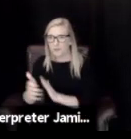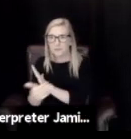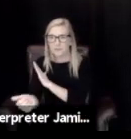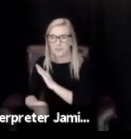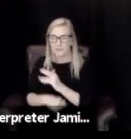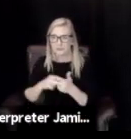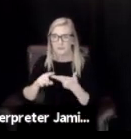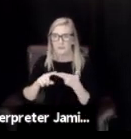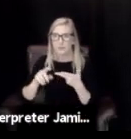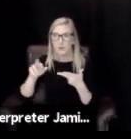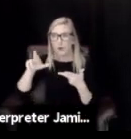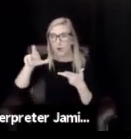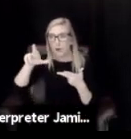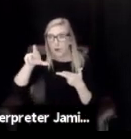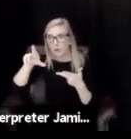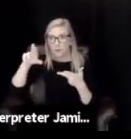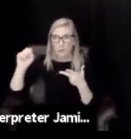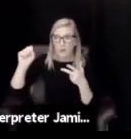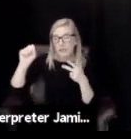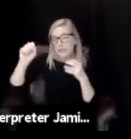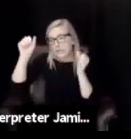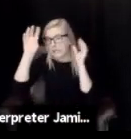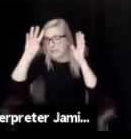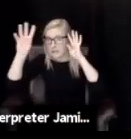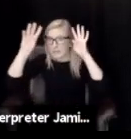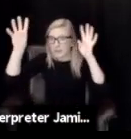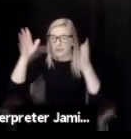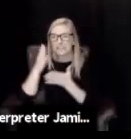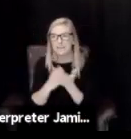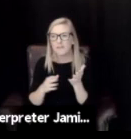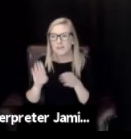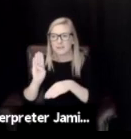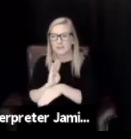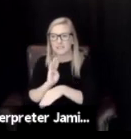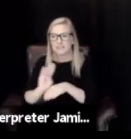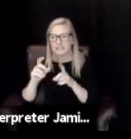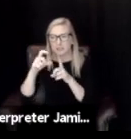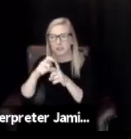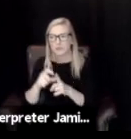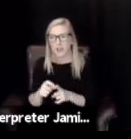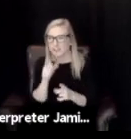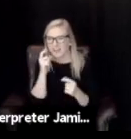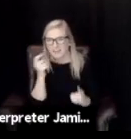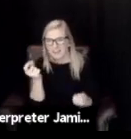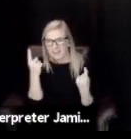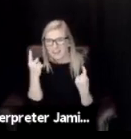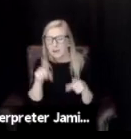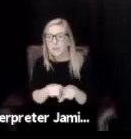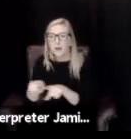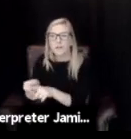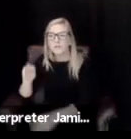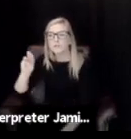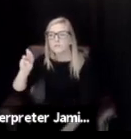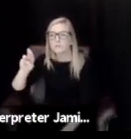like, all this business terminology made no sense, but then also microaggressions. I was like, what's